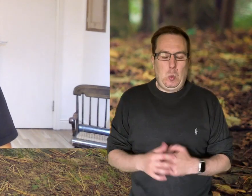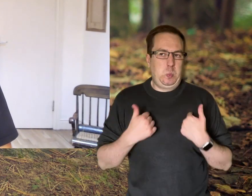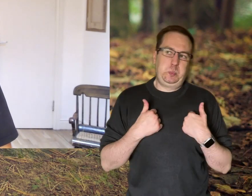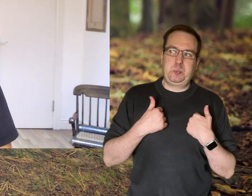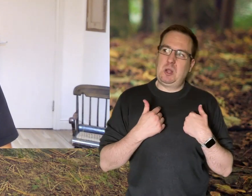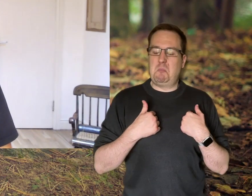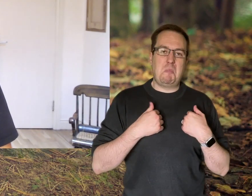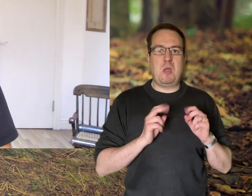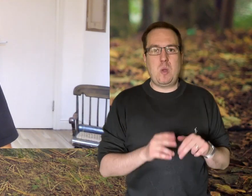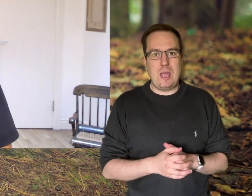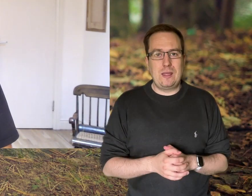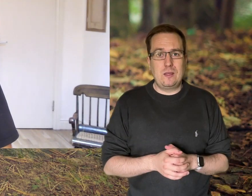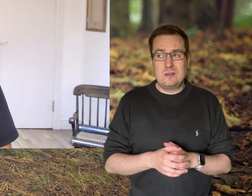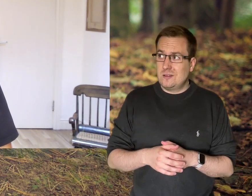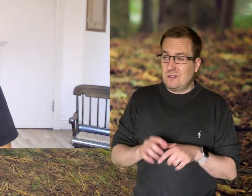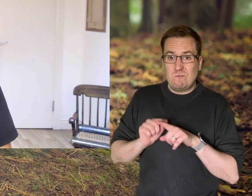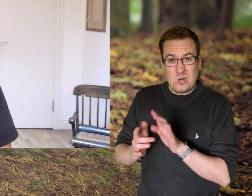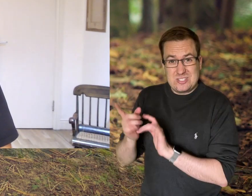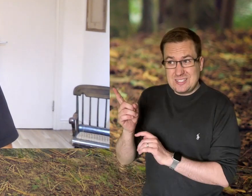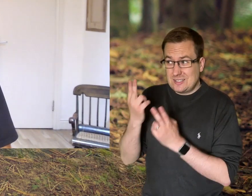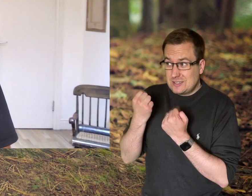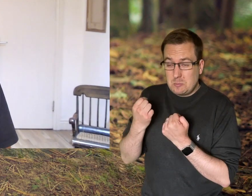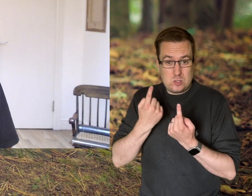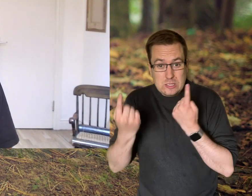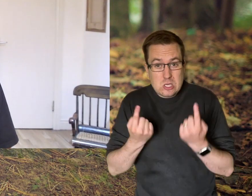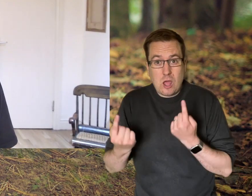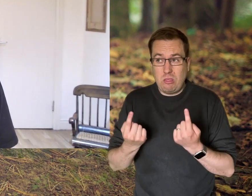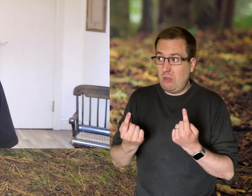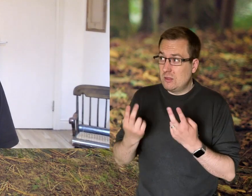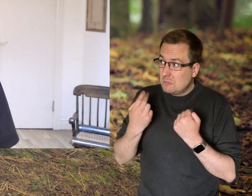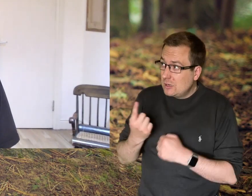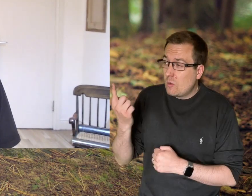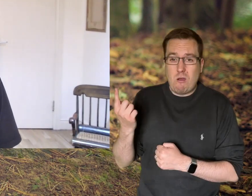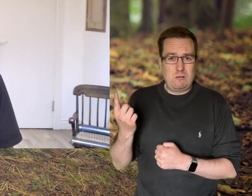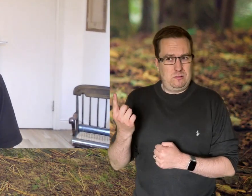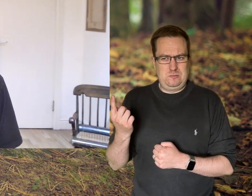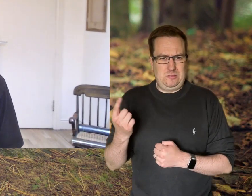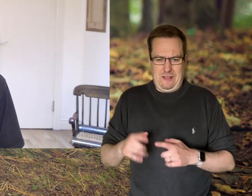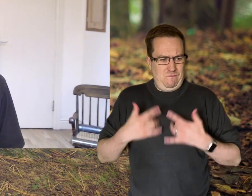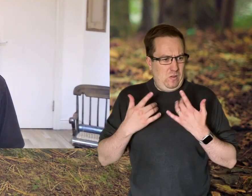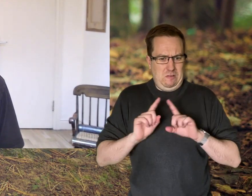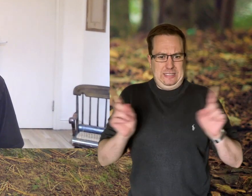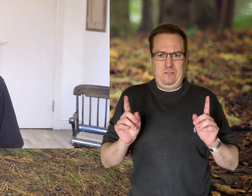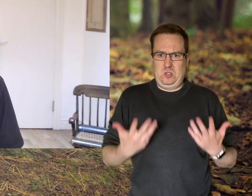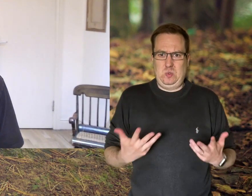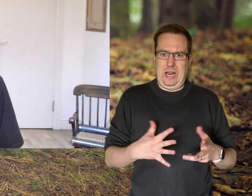follows and submits to Jesus and others in community is now countercultural and